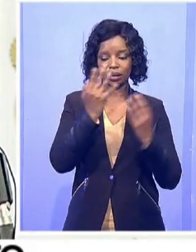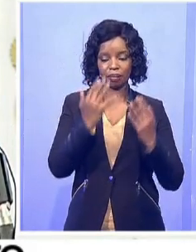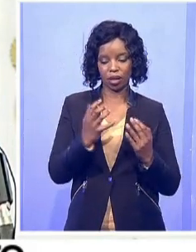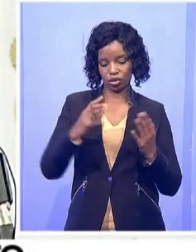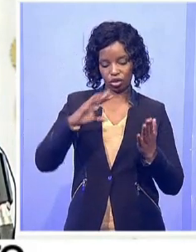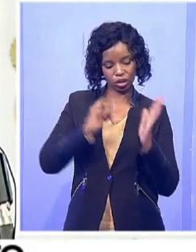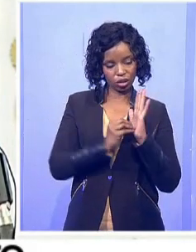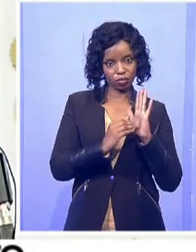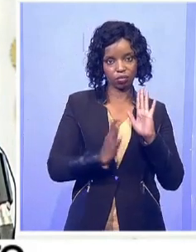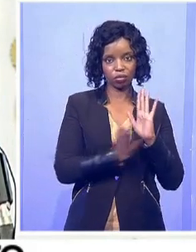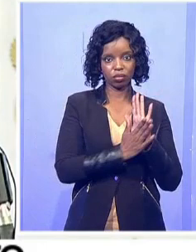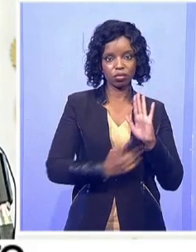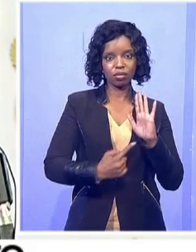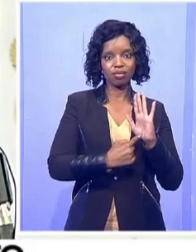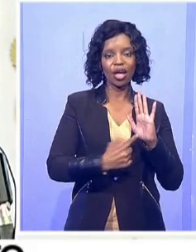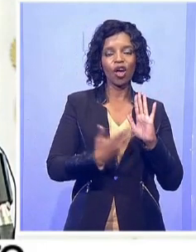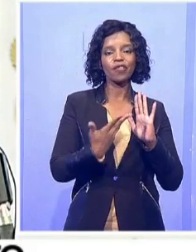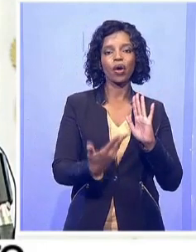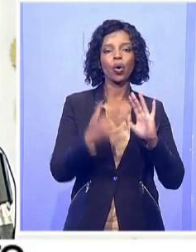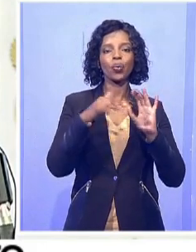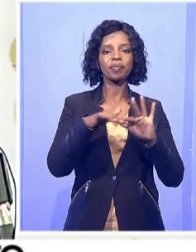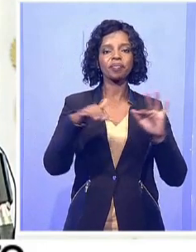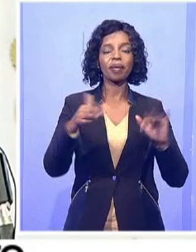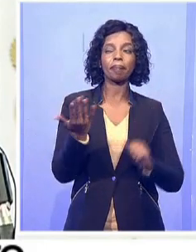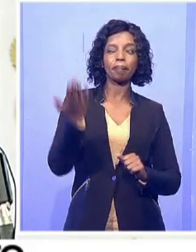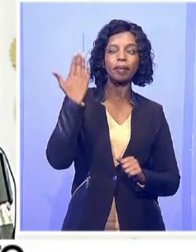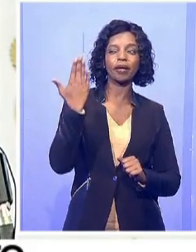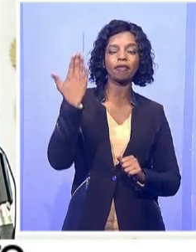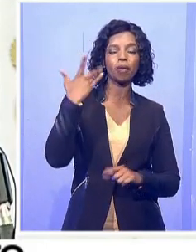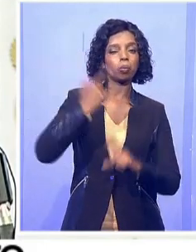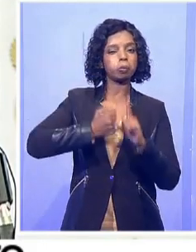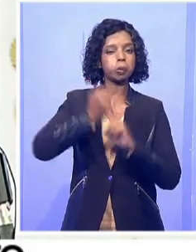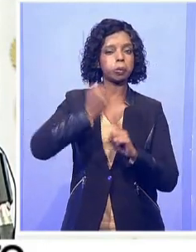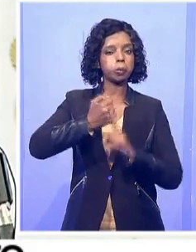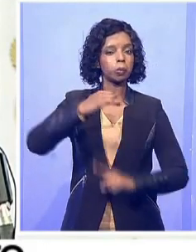Continue and assist them. Give them bursaries in your office.